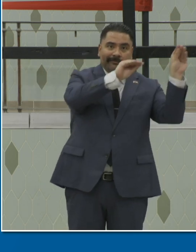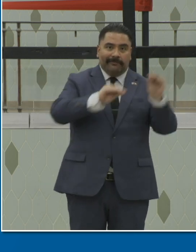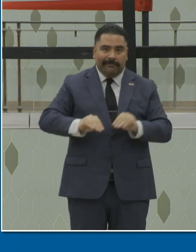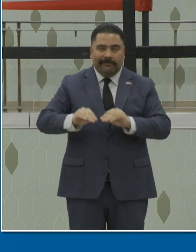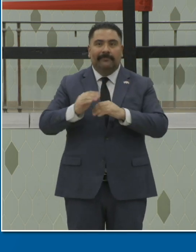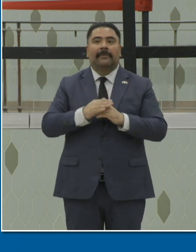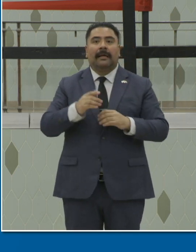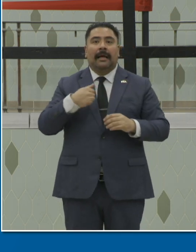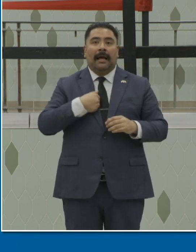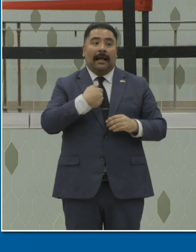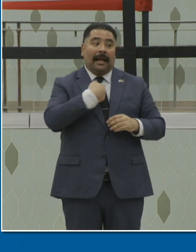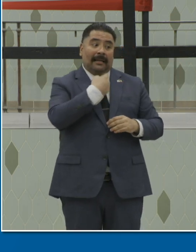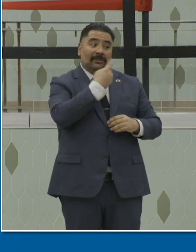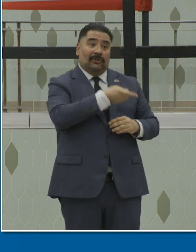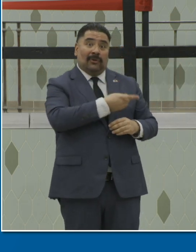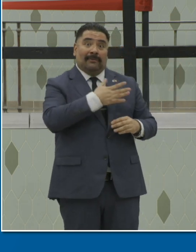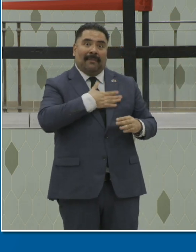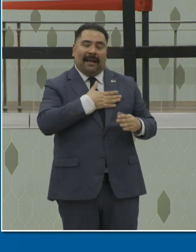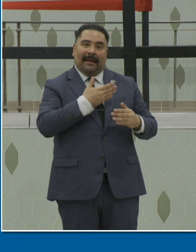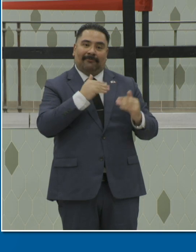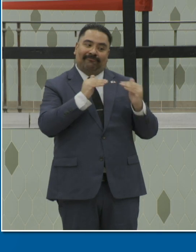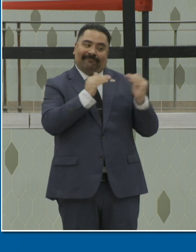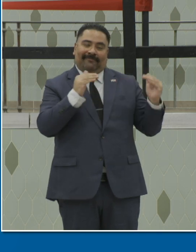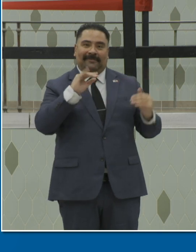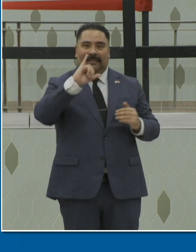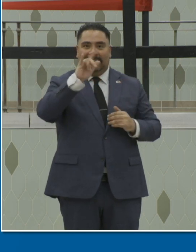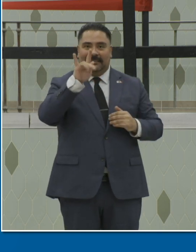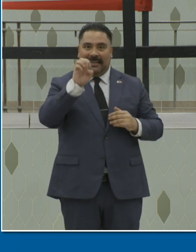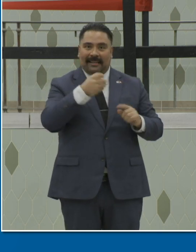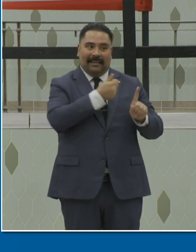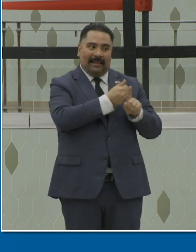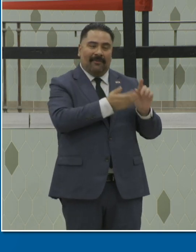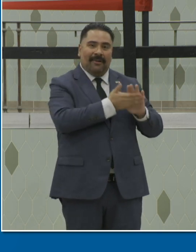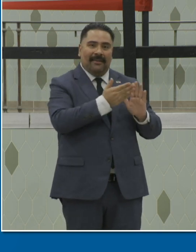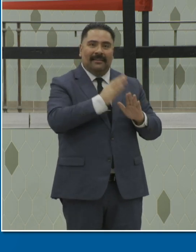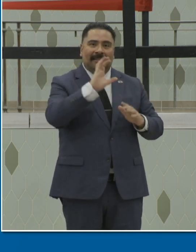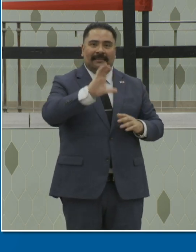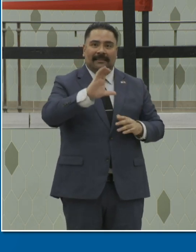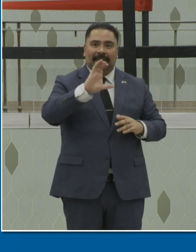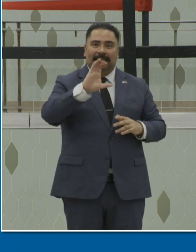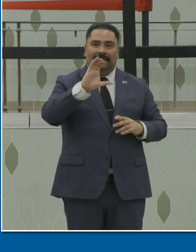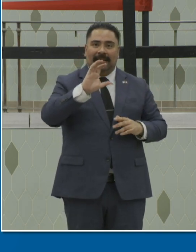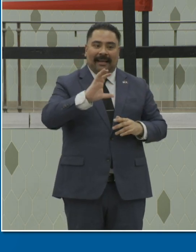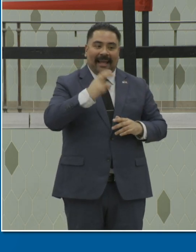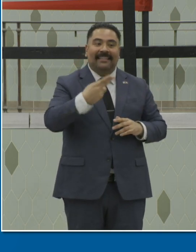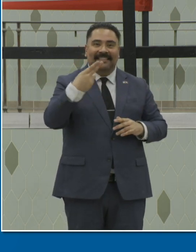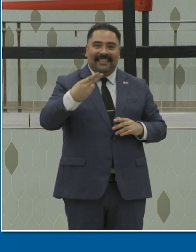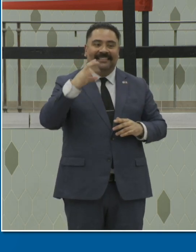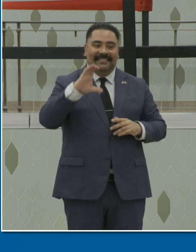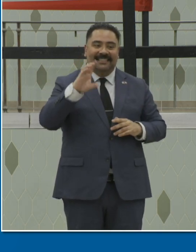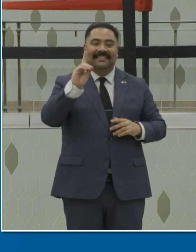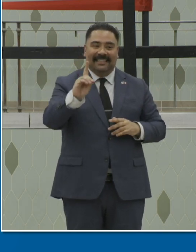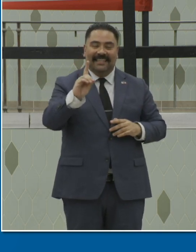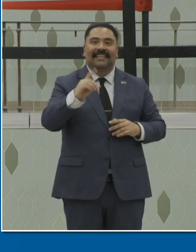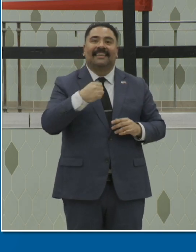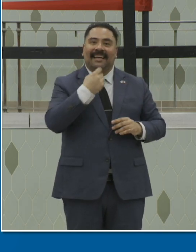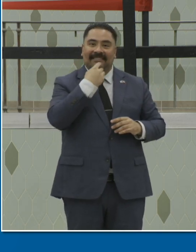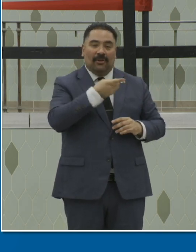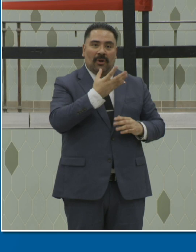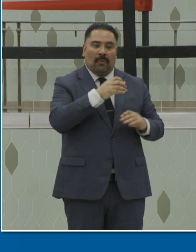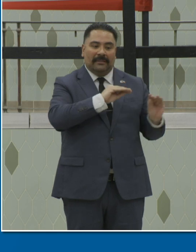When I told my better half, Jackie, who runs HHCD, that I would like her to do the